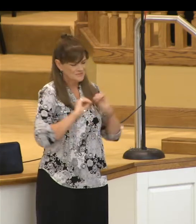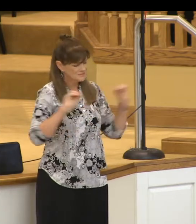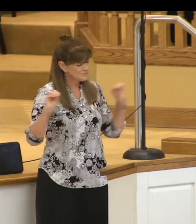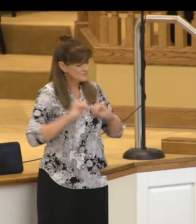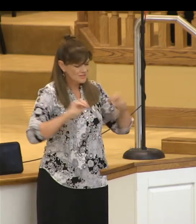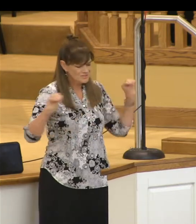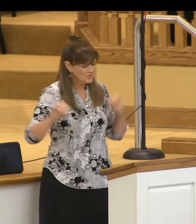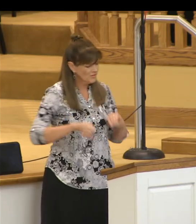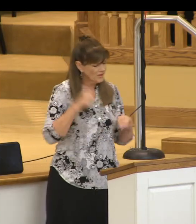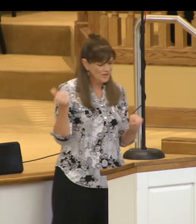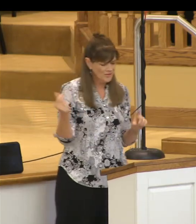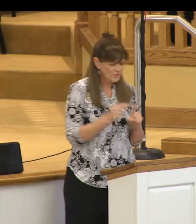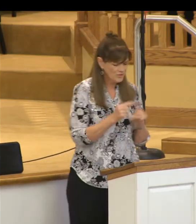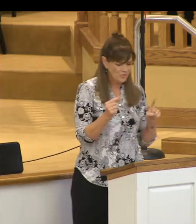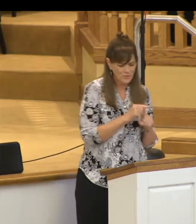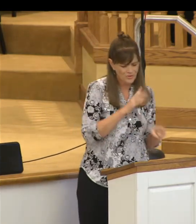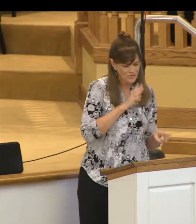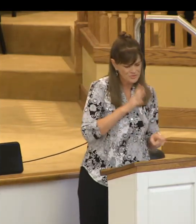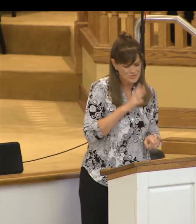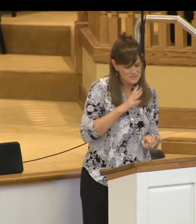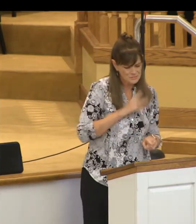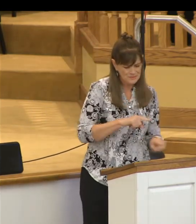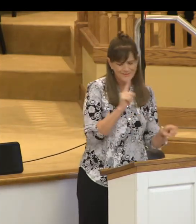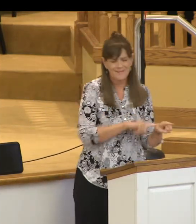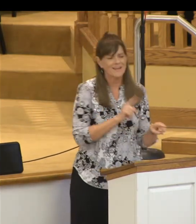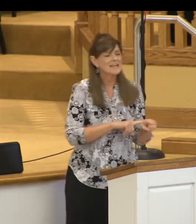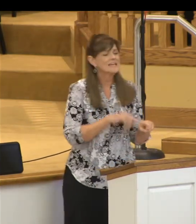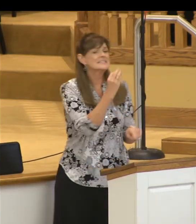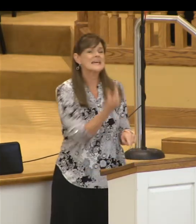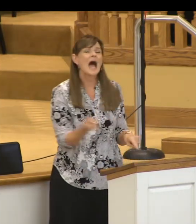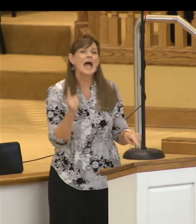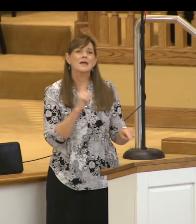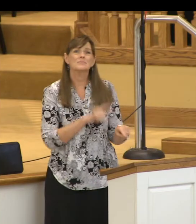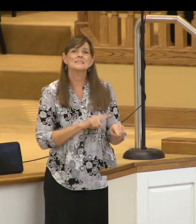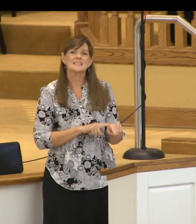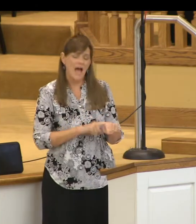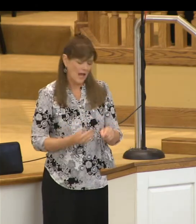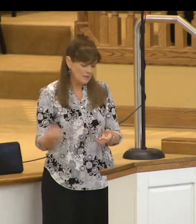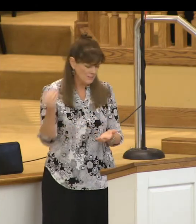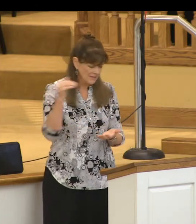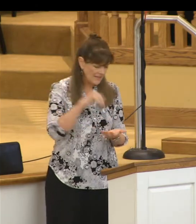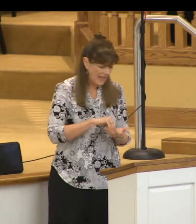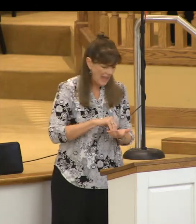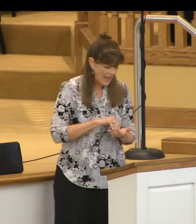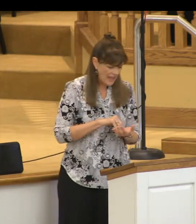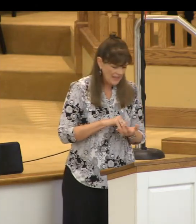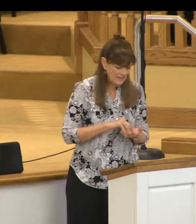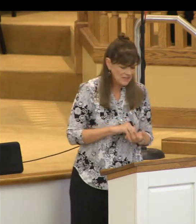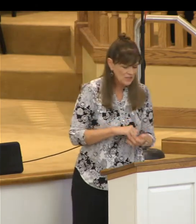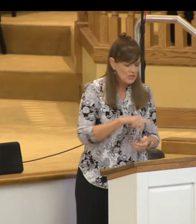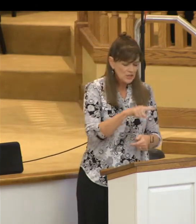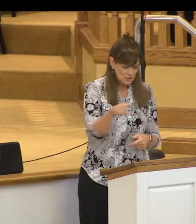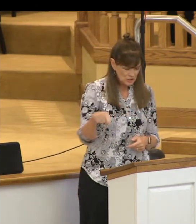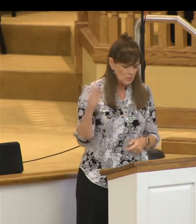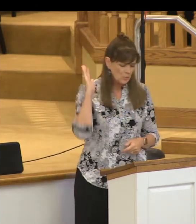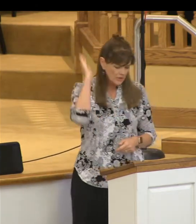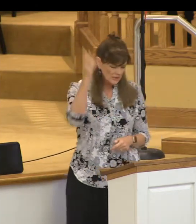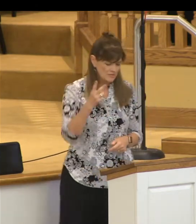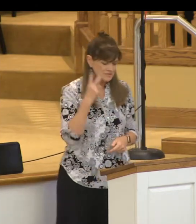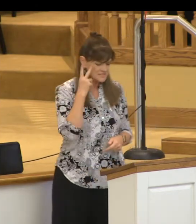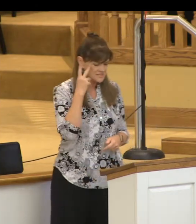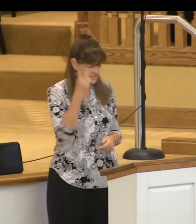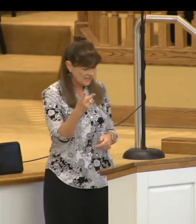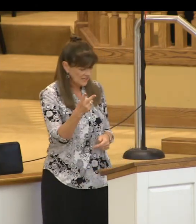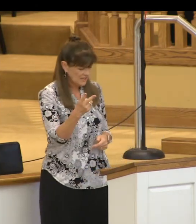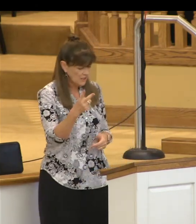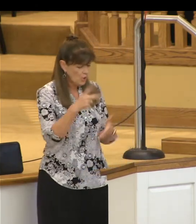when there's just no other words to speak, time and time again you'll see what it can